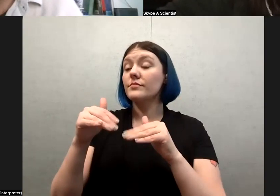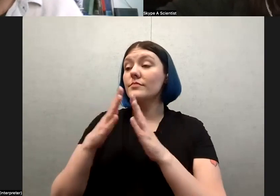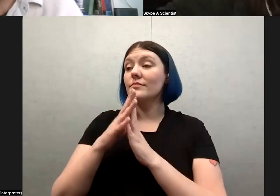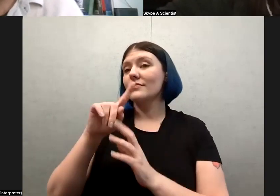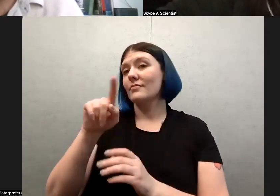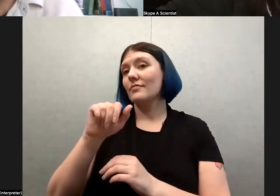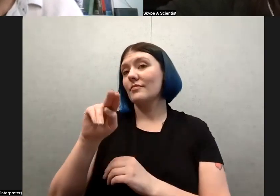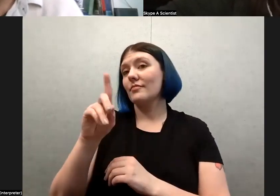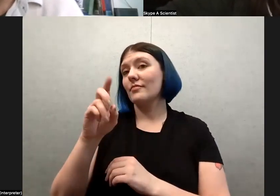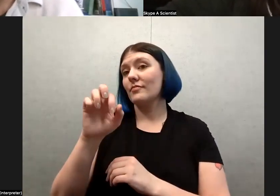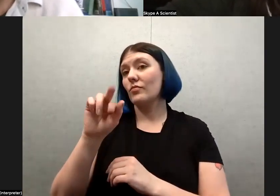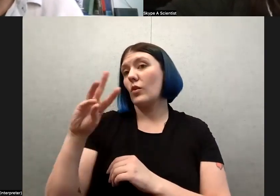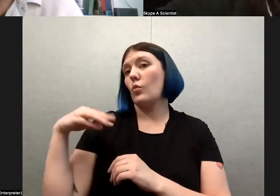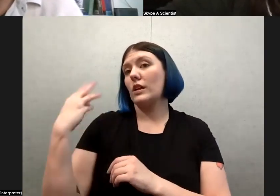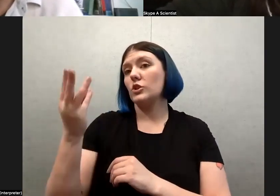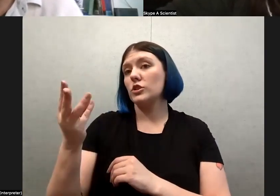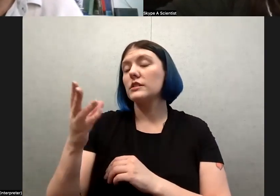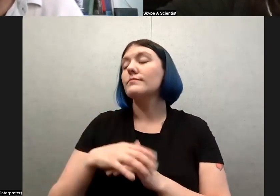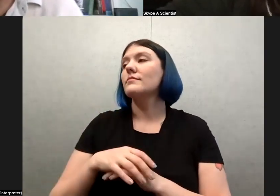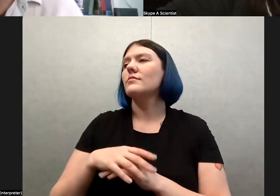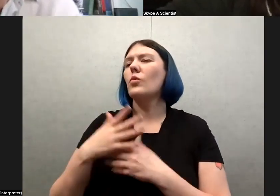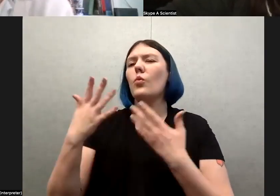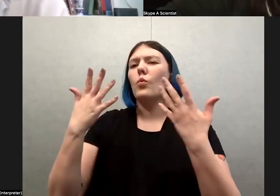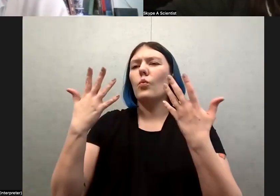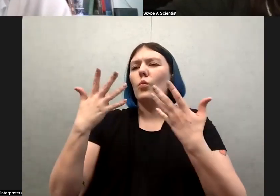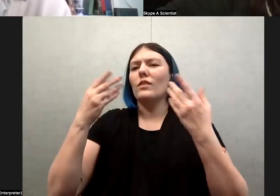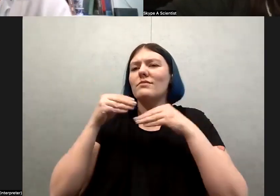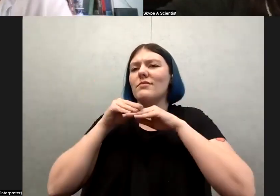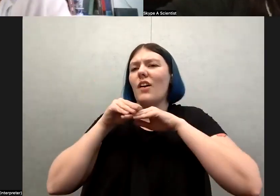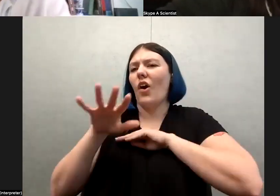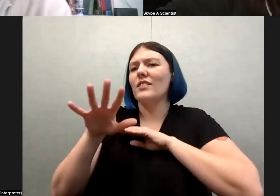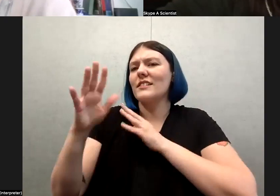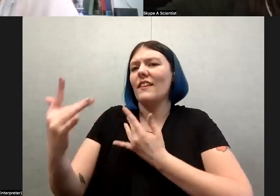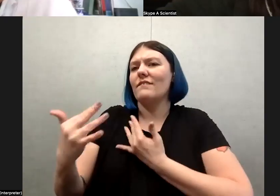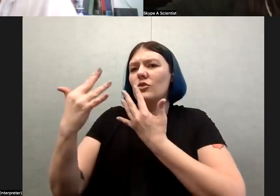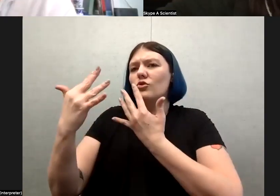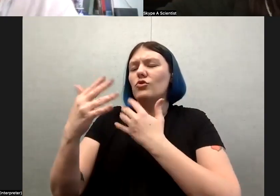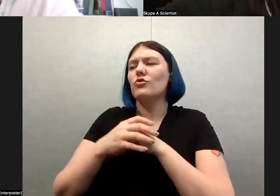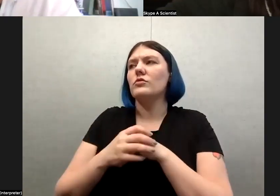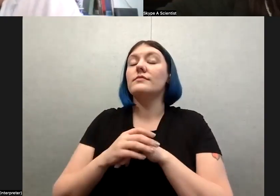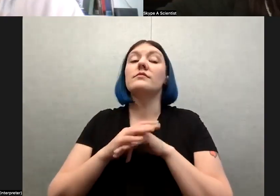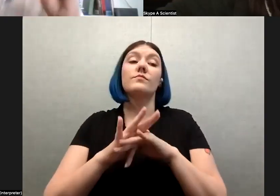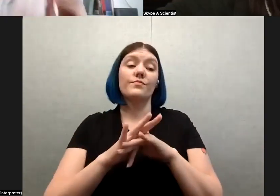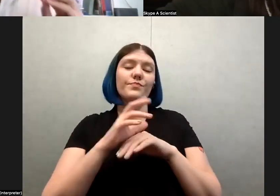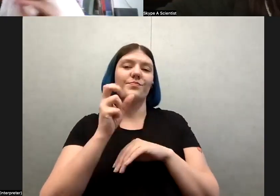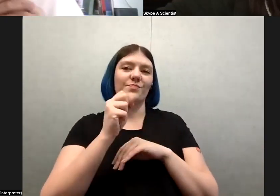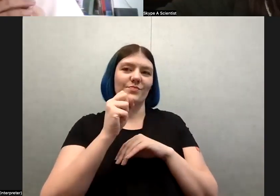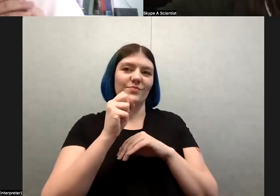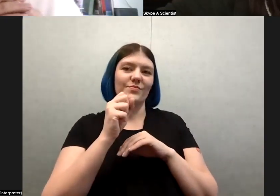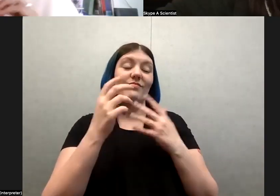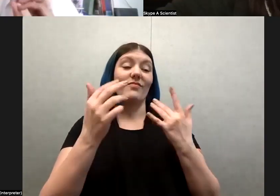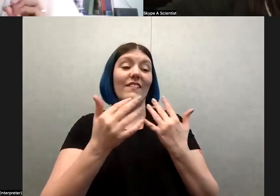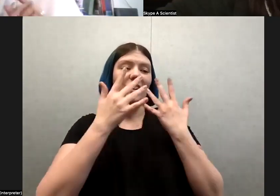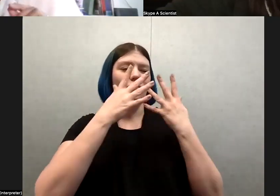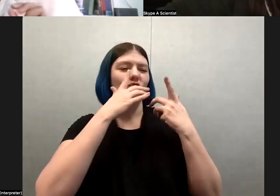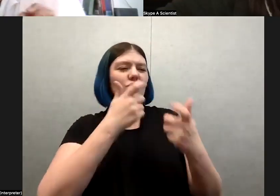in Washington State. What causes fire in the Everglades? Oh, yes. So fire, it's kind of interesting. I think a